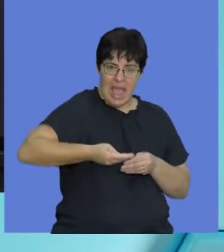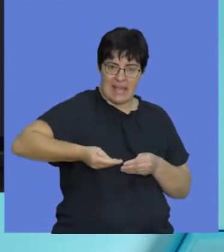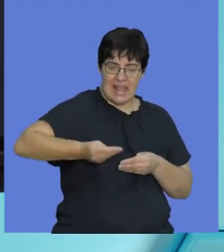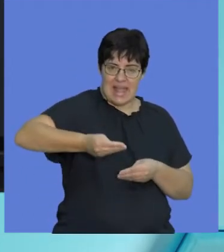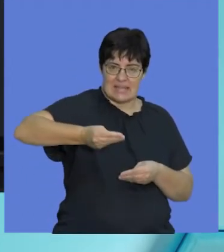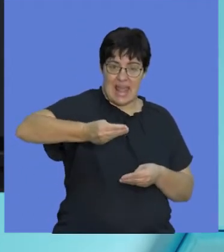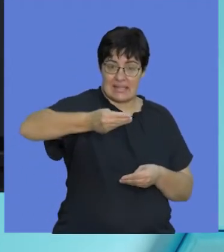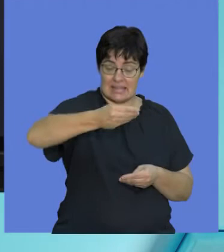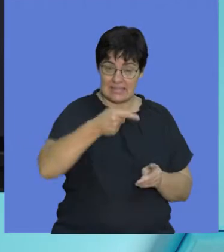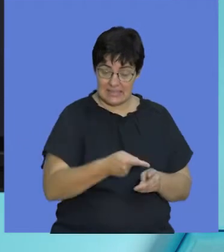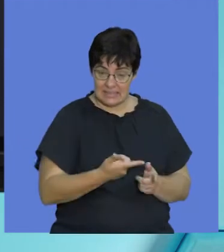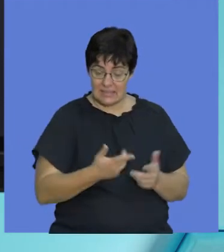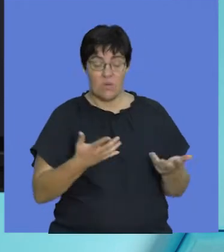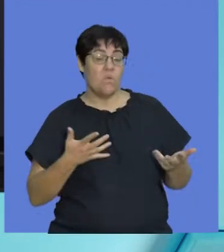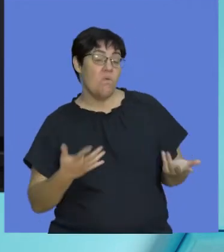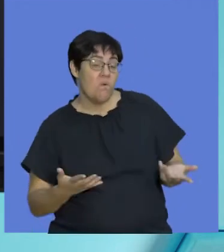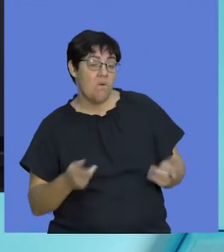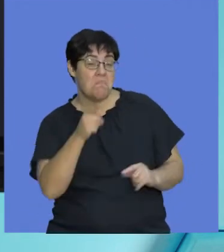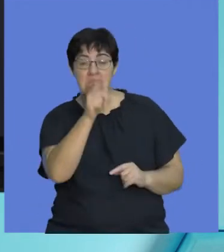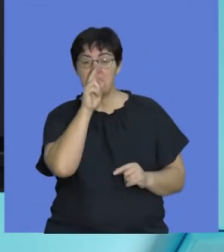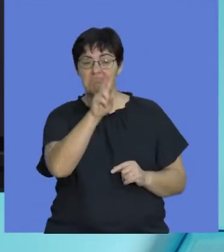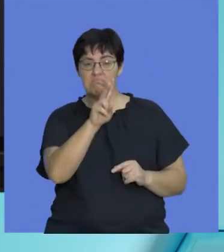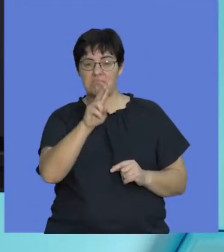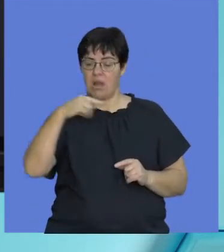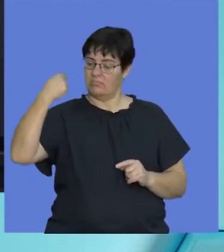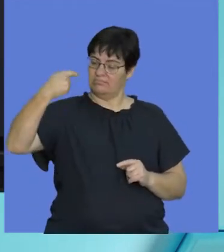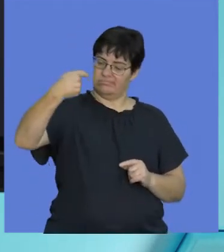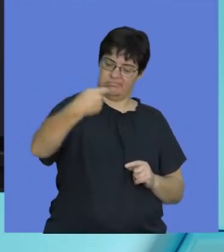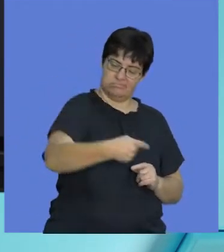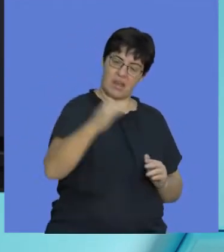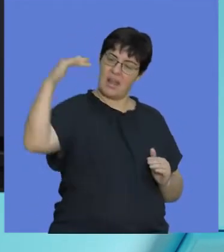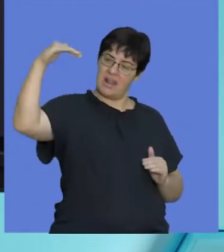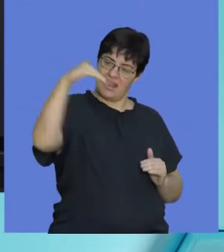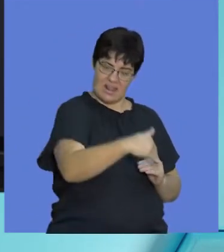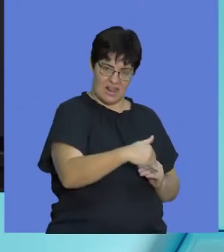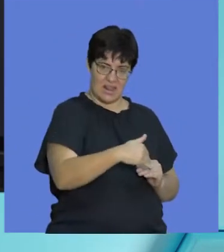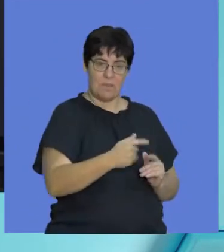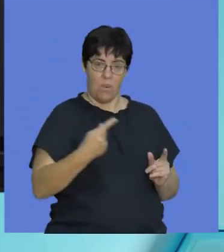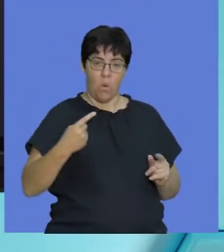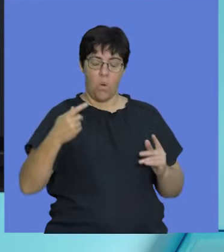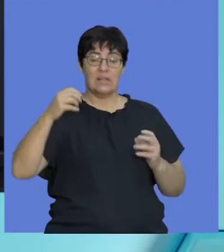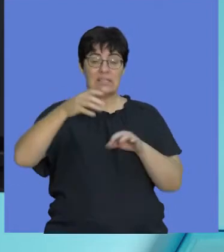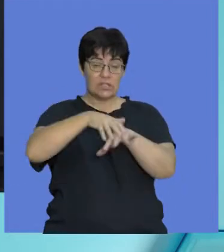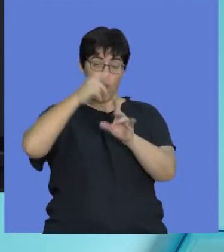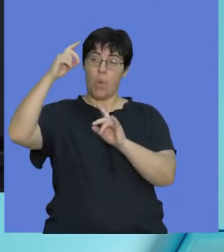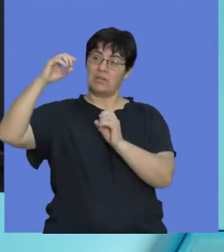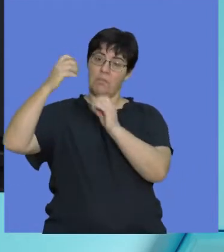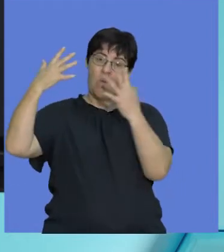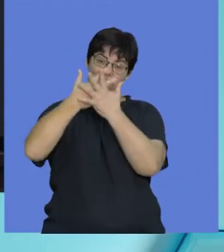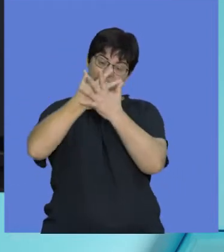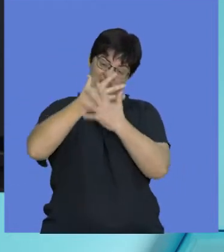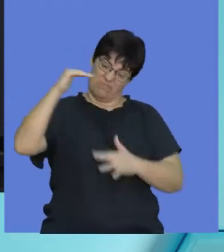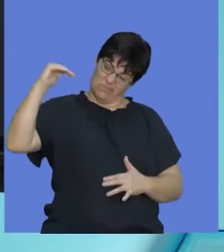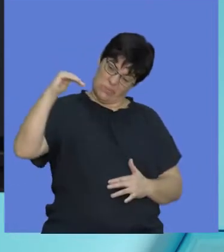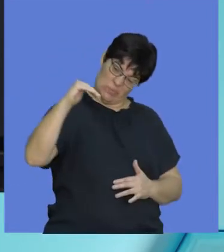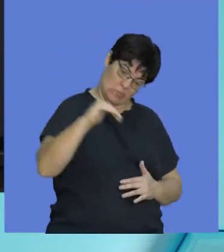Or when you think of something that's rolling down a hill, and you go, they gain momentum, and by